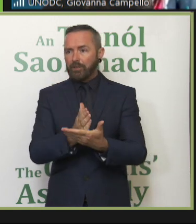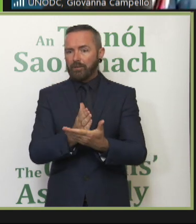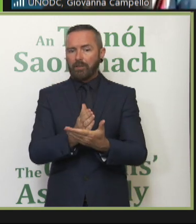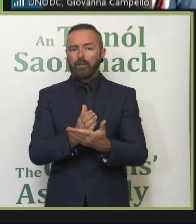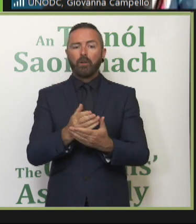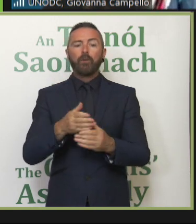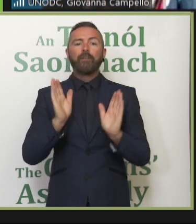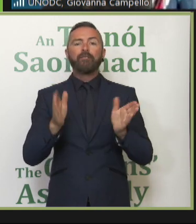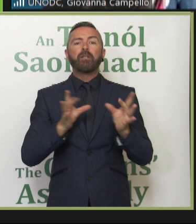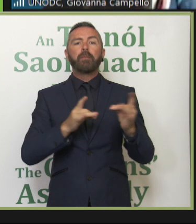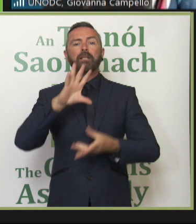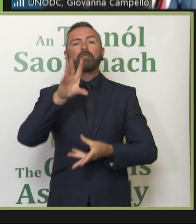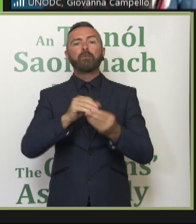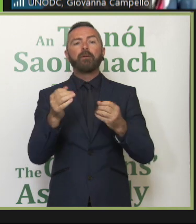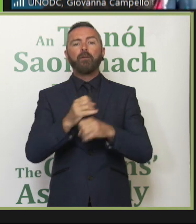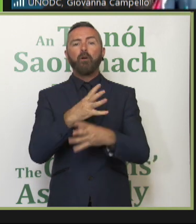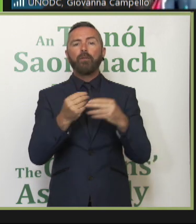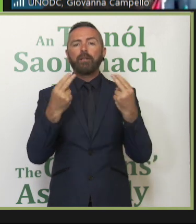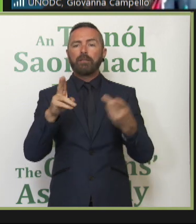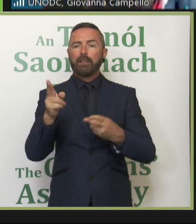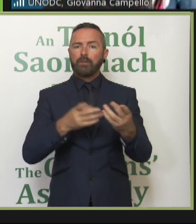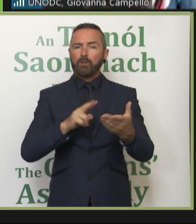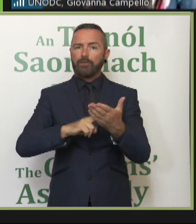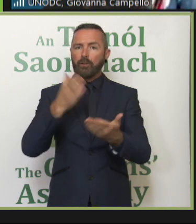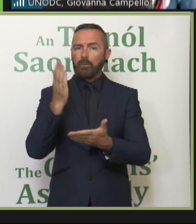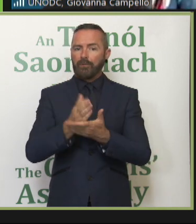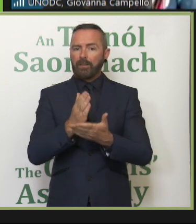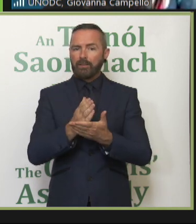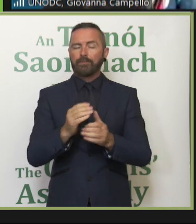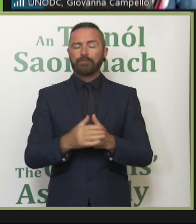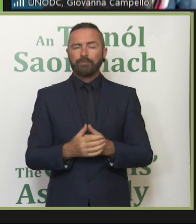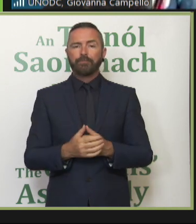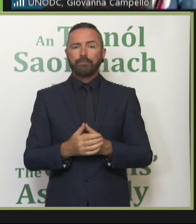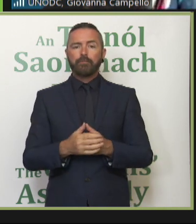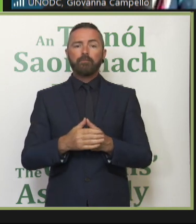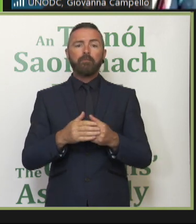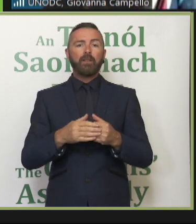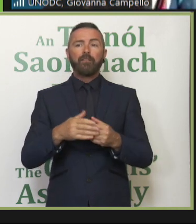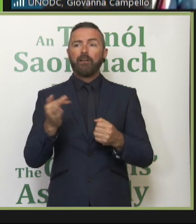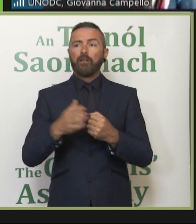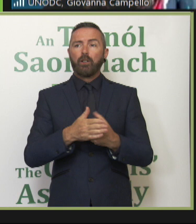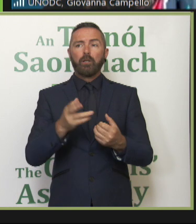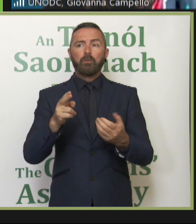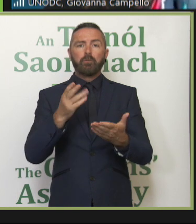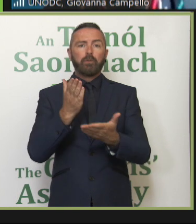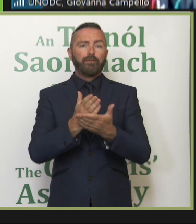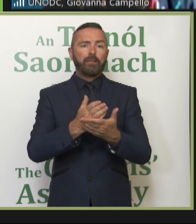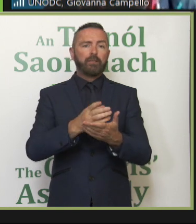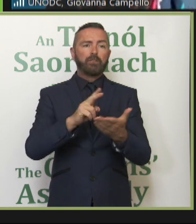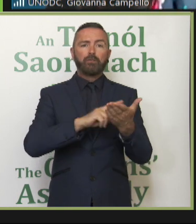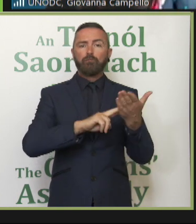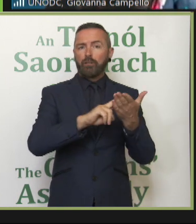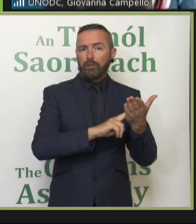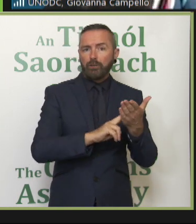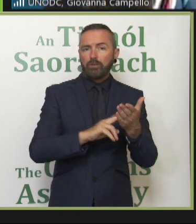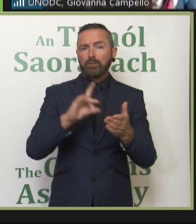a summary of all the interventions that are effective in preventing drug use and substance use in the